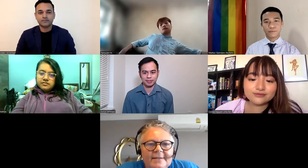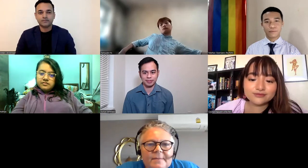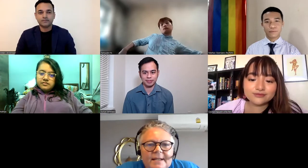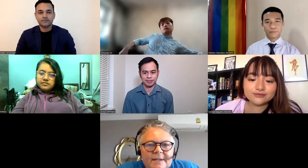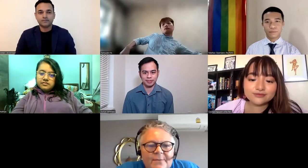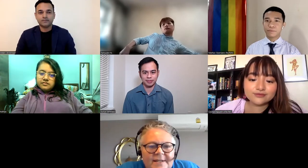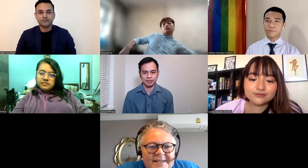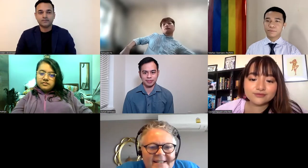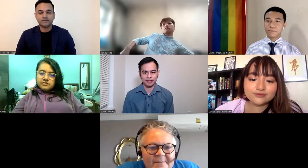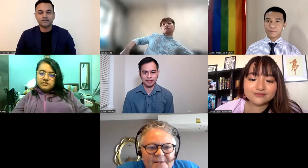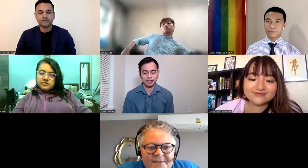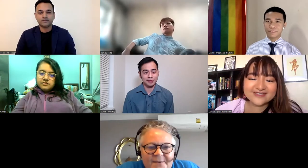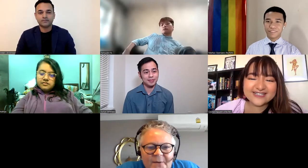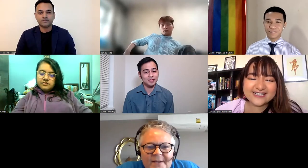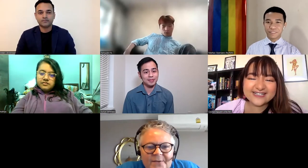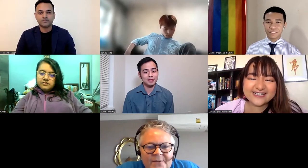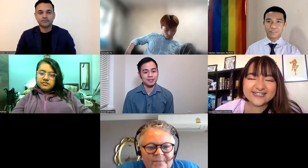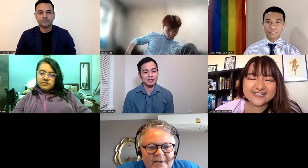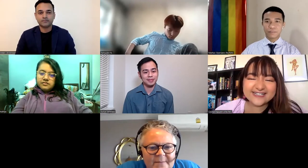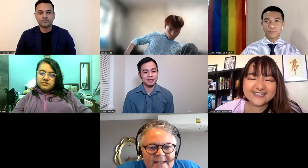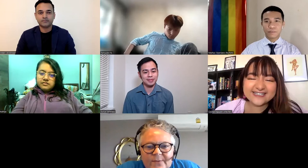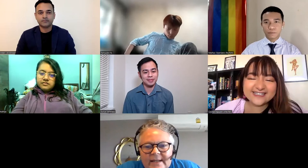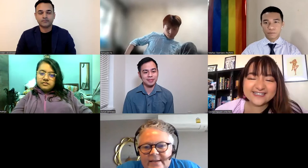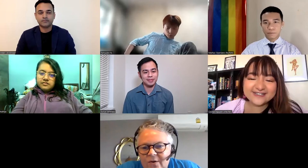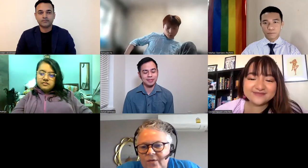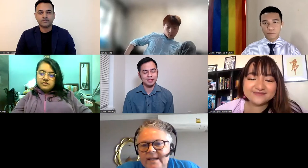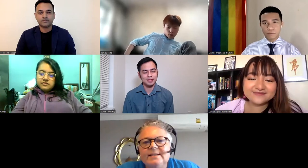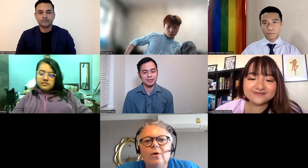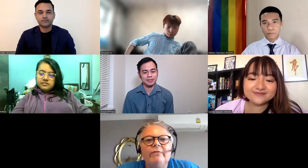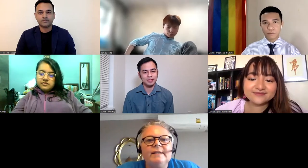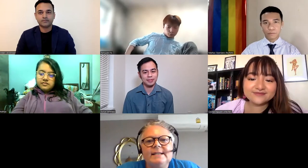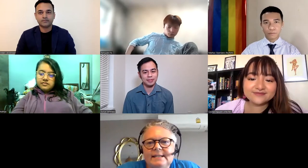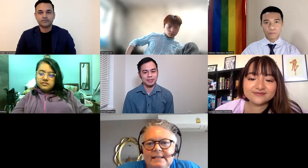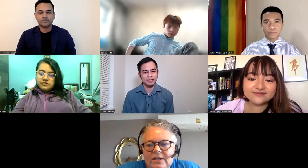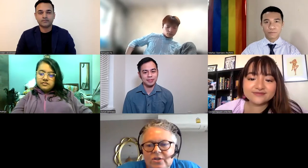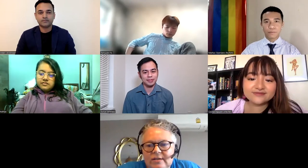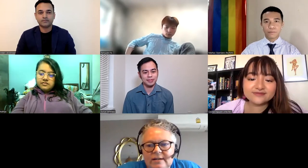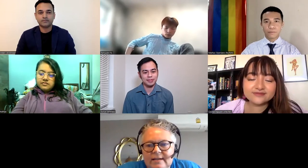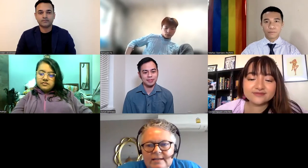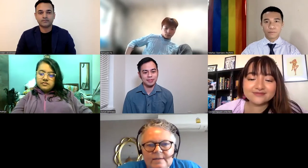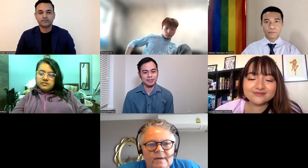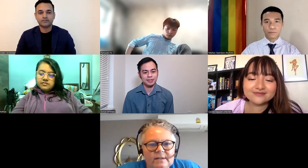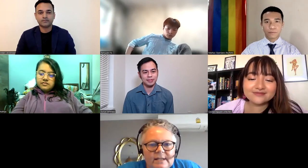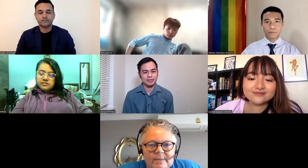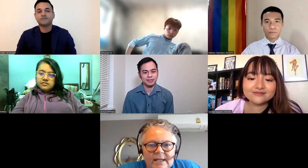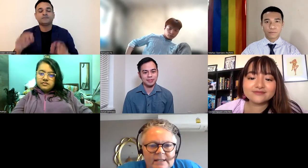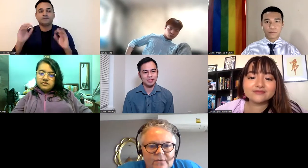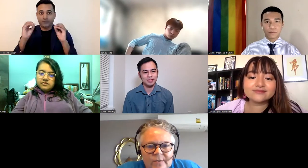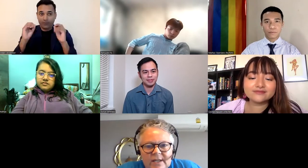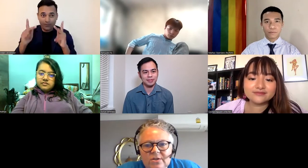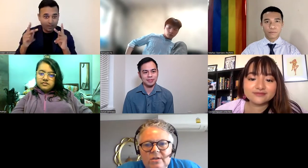Okay, there's many, many questions, and I'm just scrolling through it to pick the best one in the context of this session that is about stigma